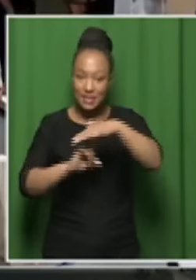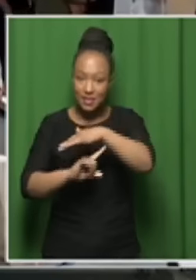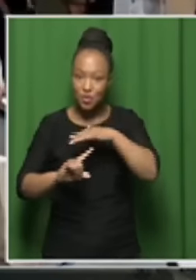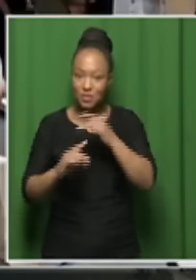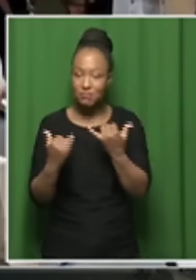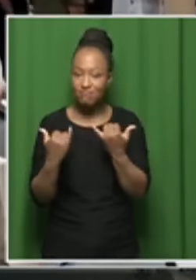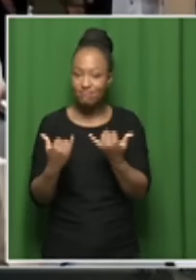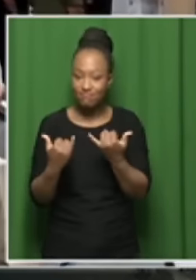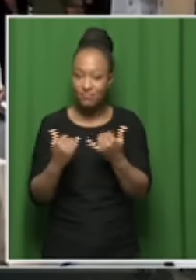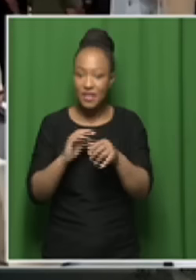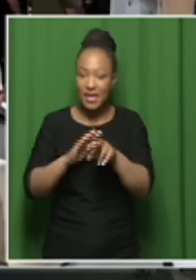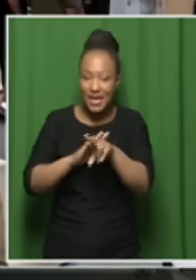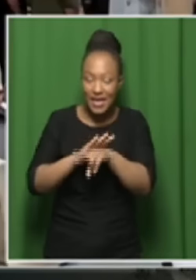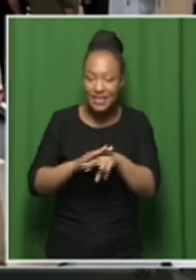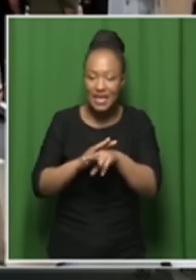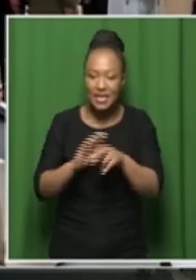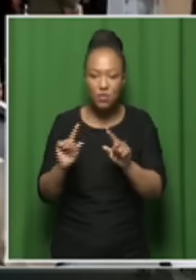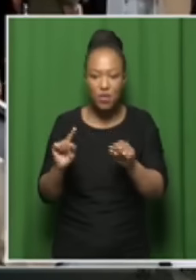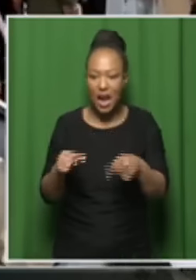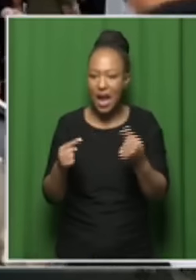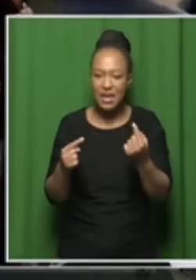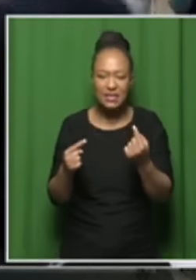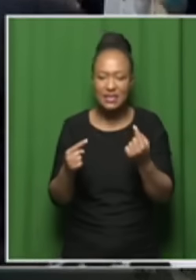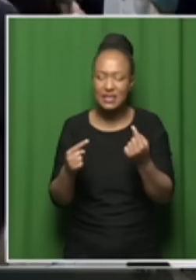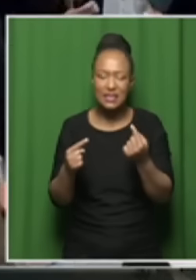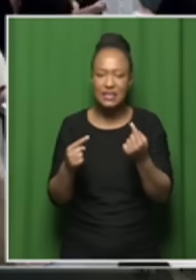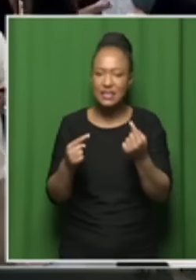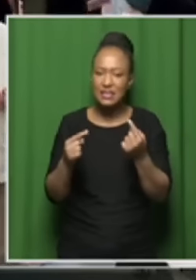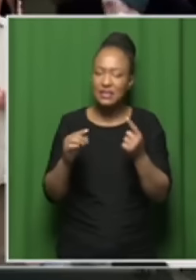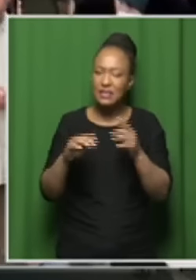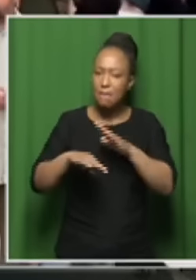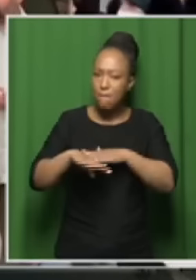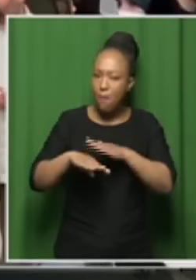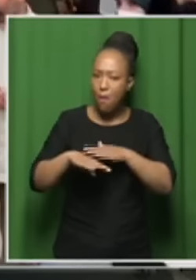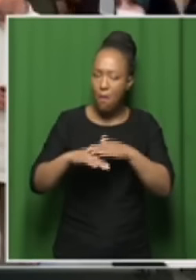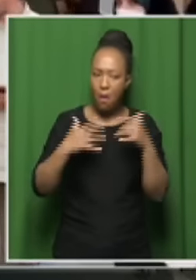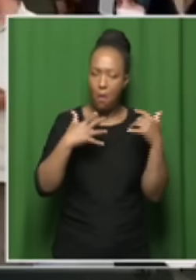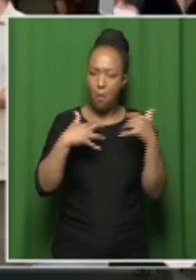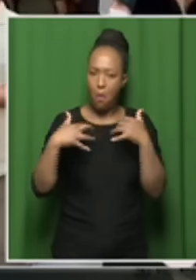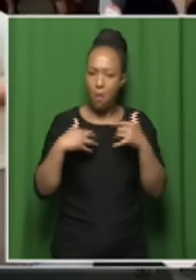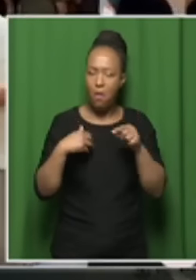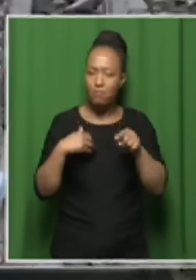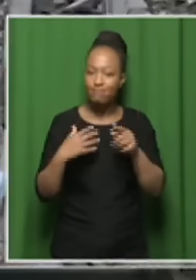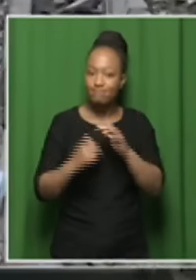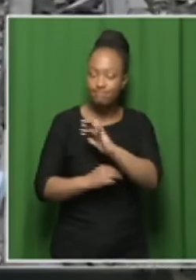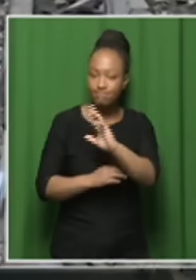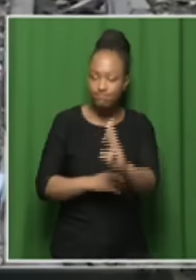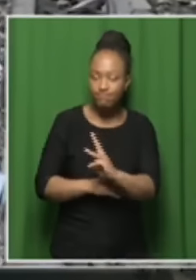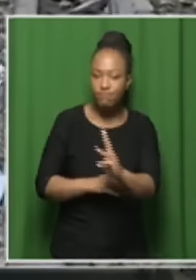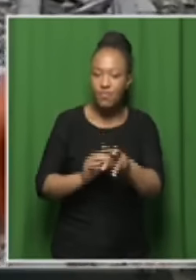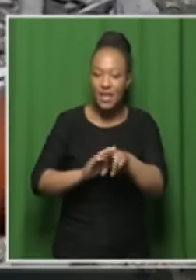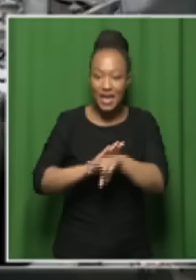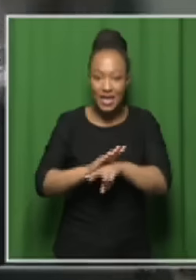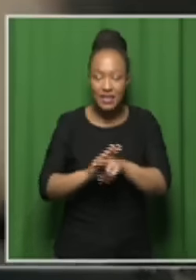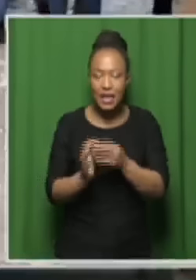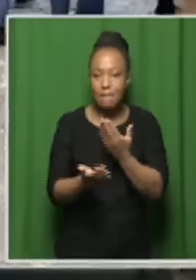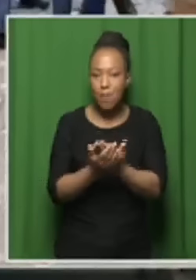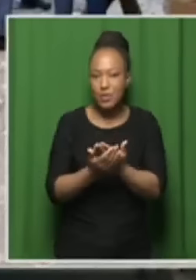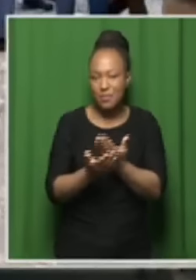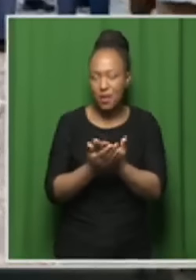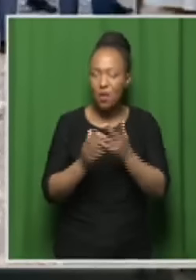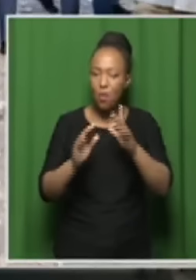that this region simply cannot afford. There are so many fires in the Middle East. He's often warned that the entire region might become an inferno.